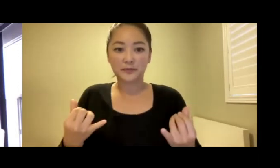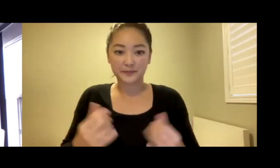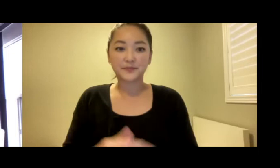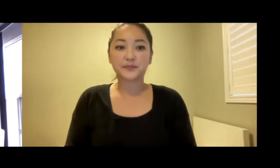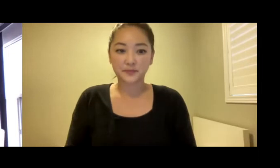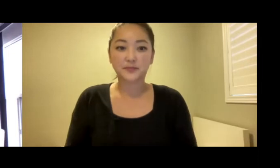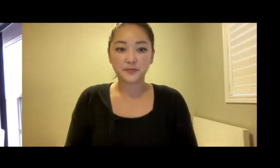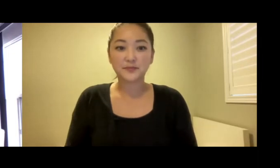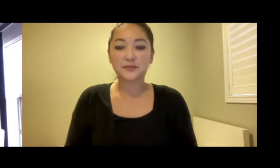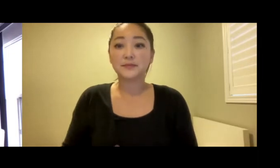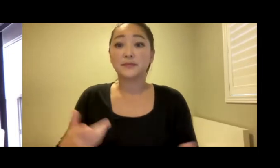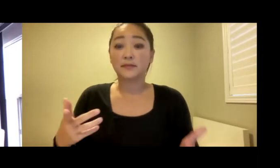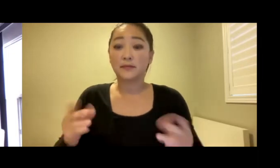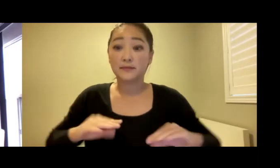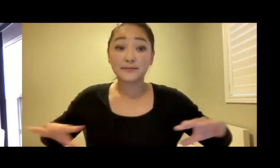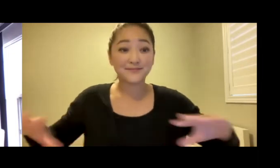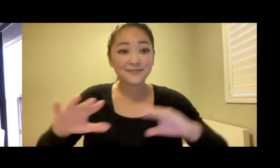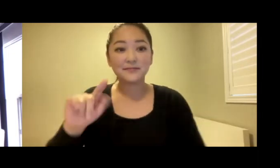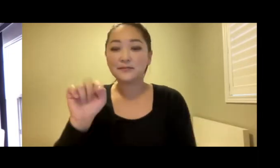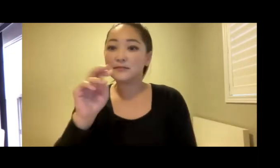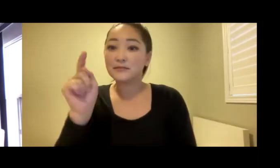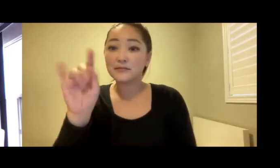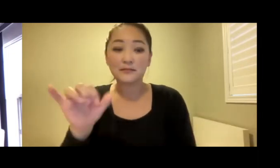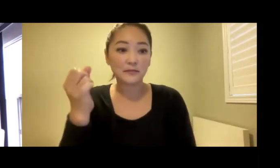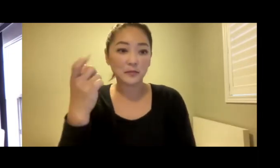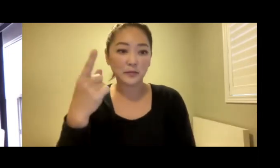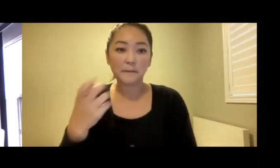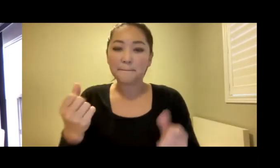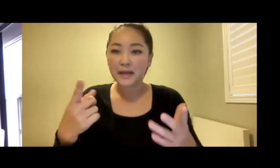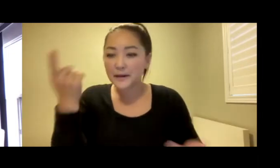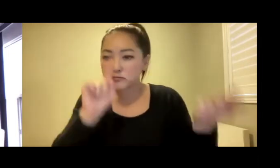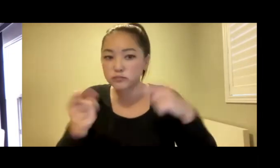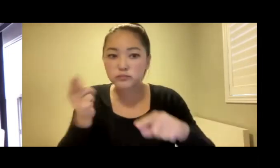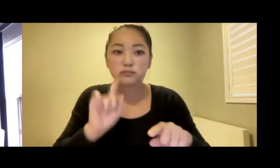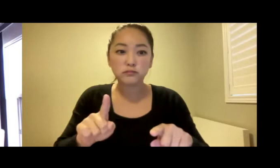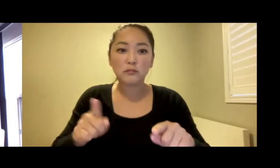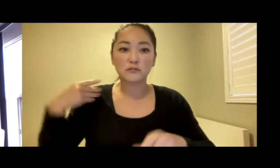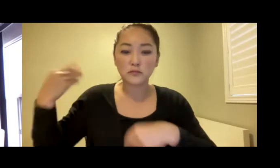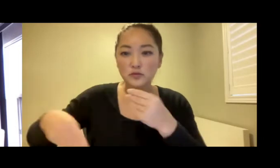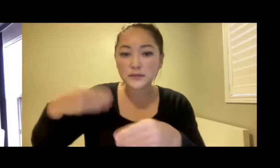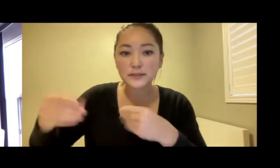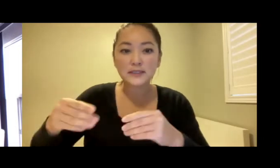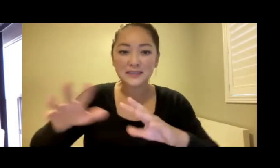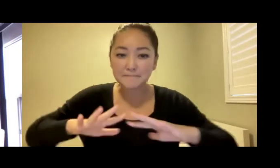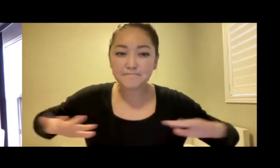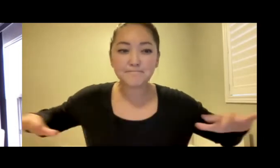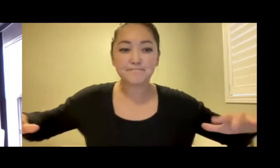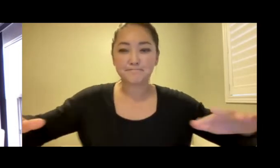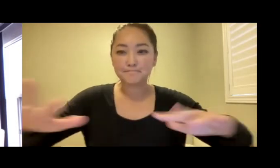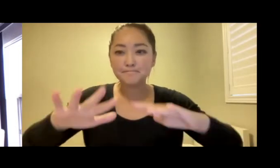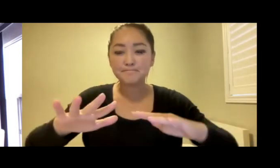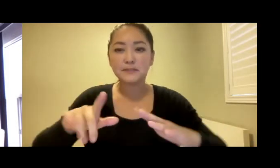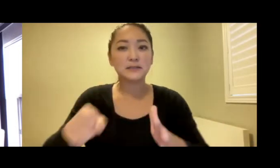The lands of Treaty 11, many treaty agreements and traditional unceded territories that continue to